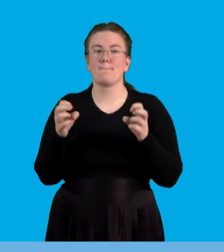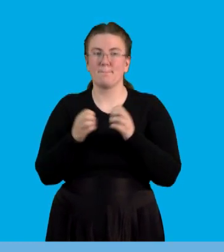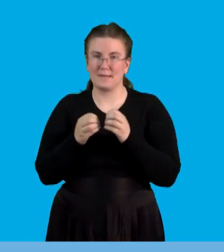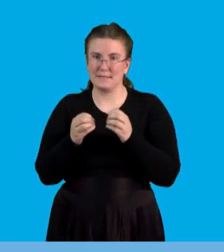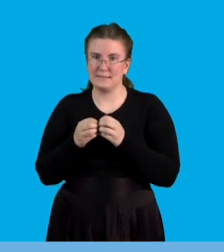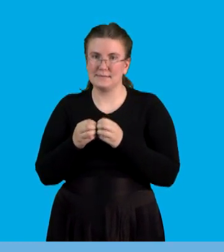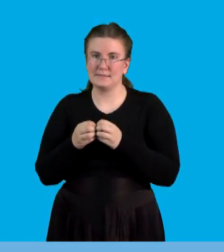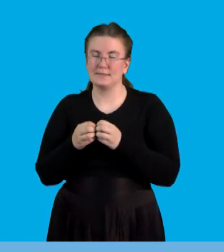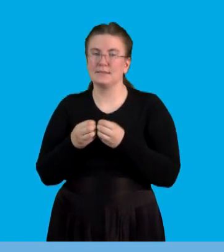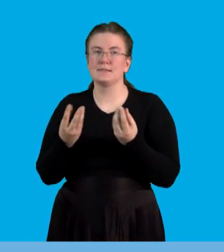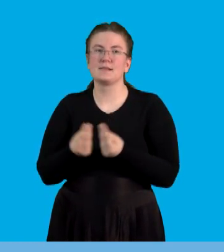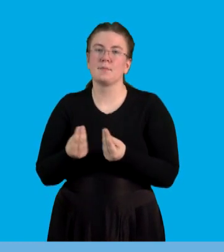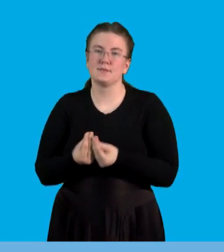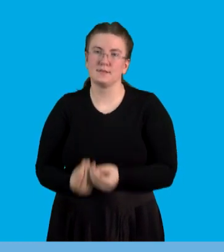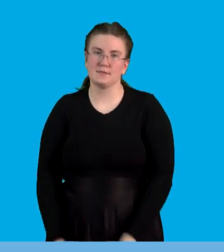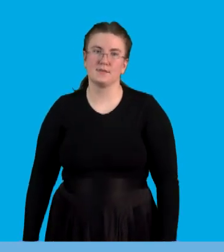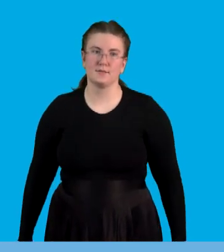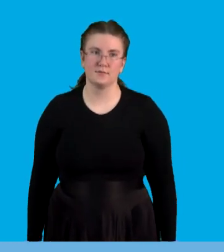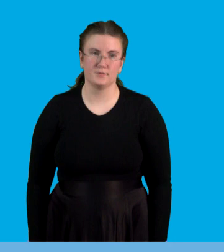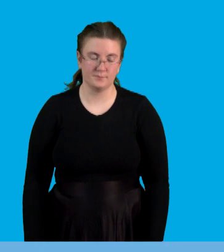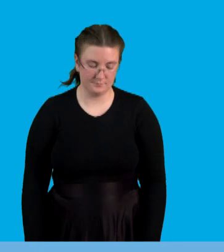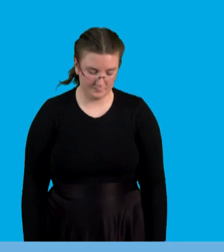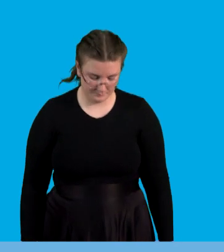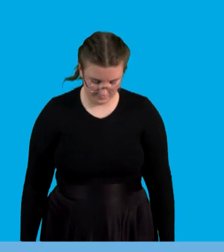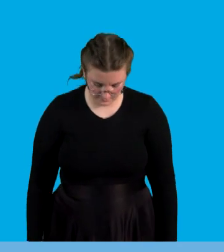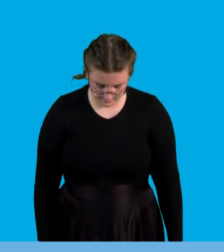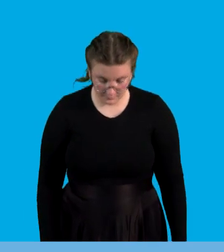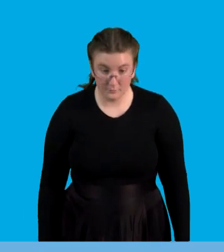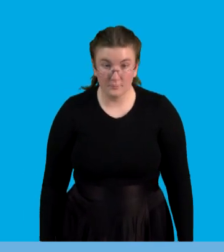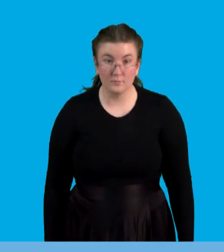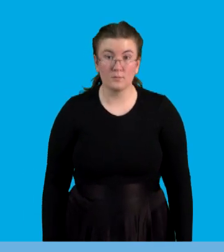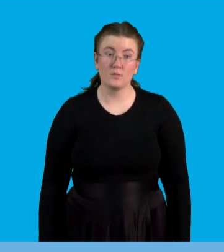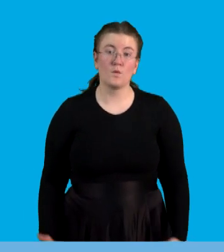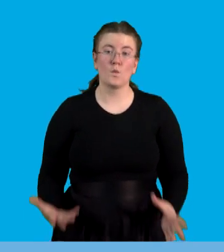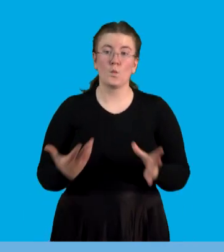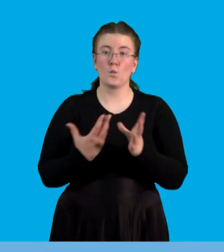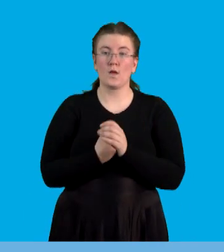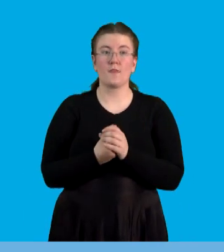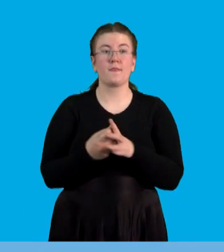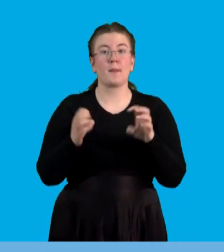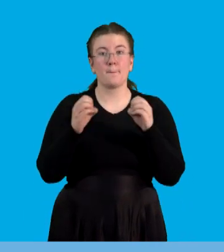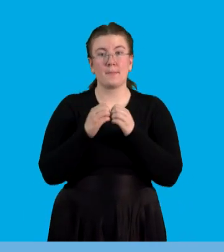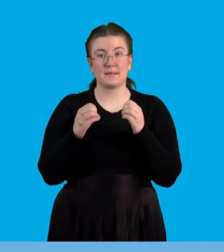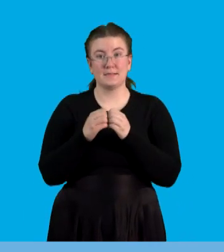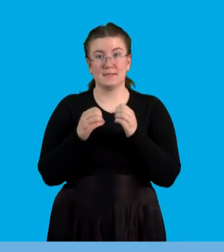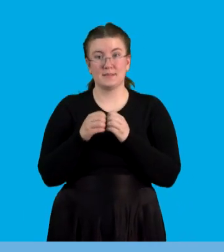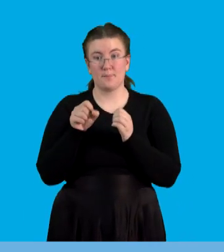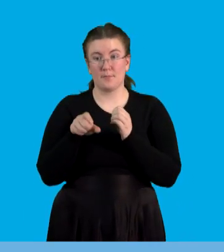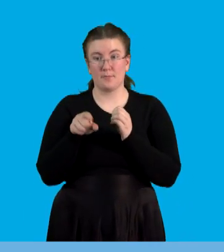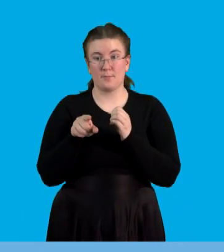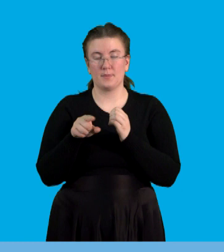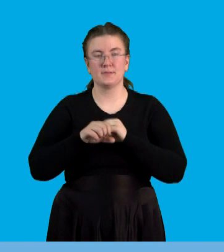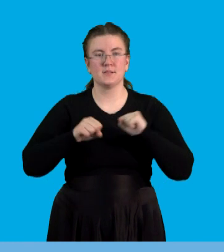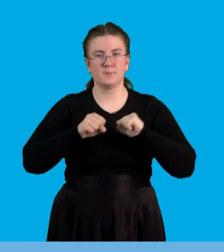substance, because it is attracted to a magnet. So, with regards to the magnetic field as